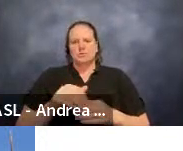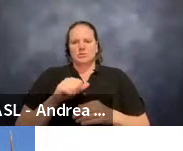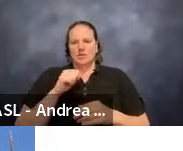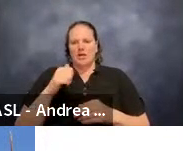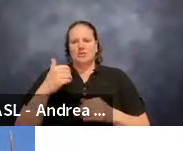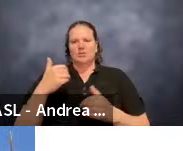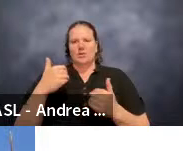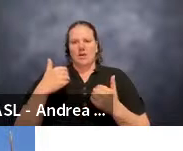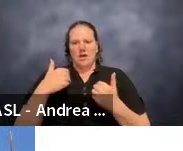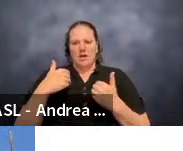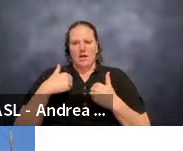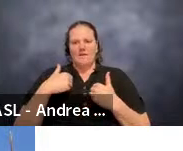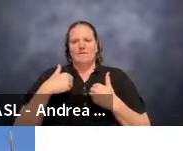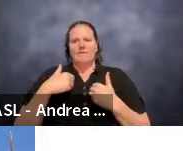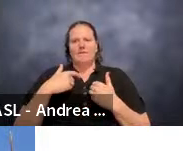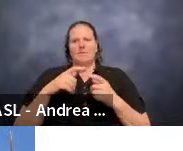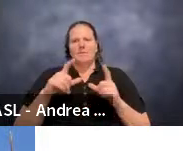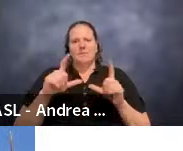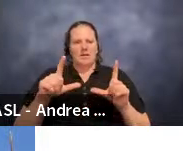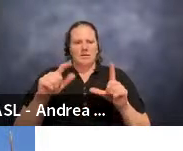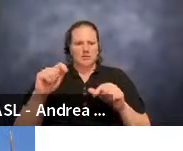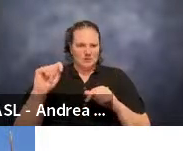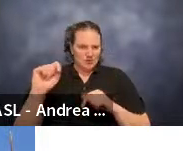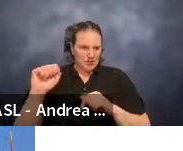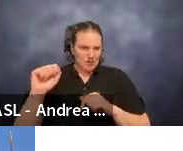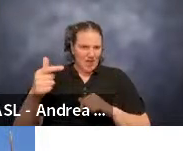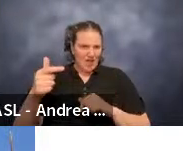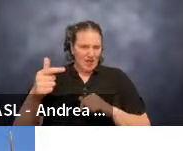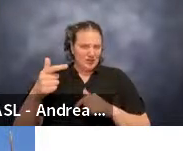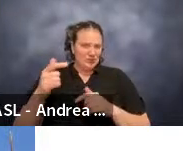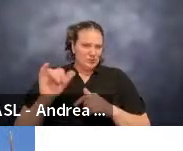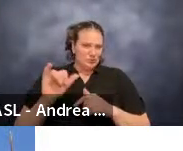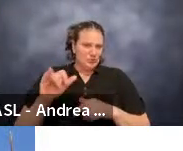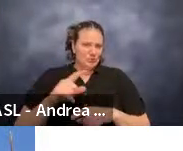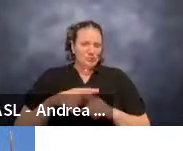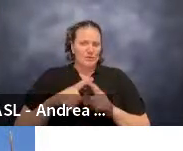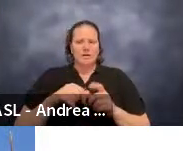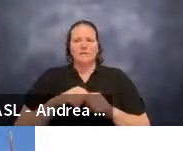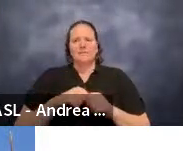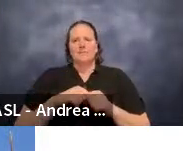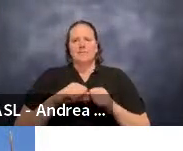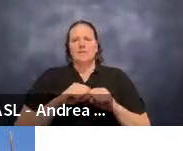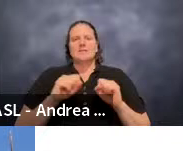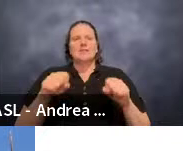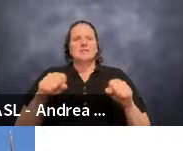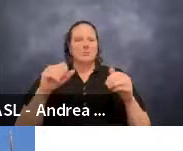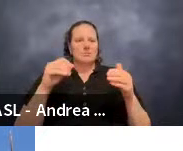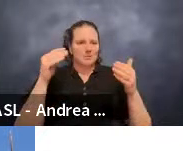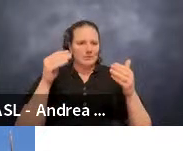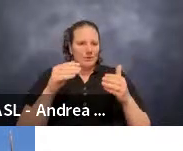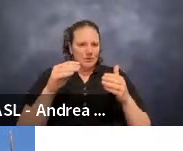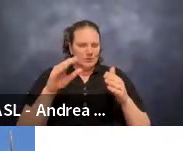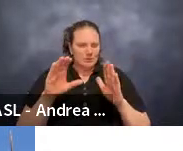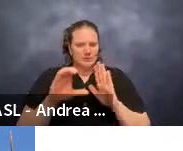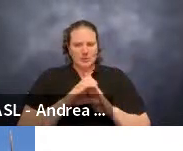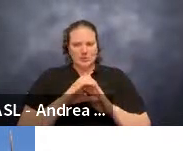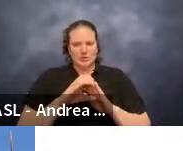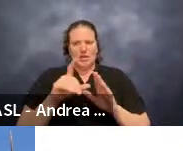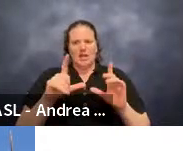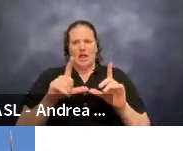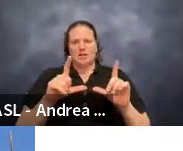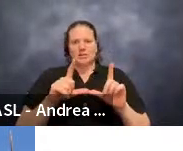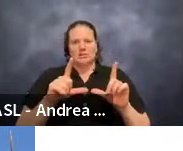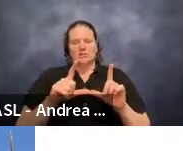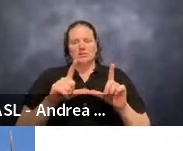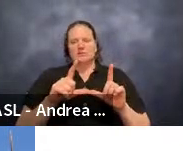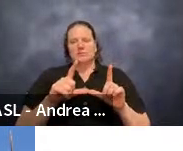pay-by-plate or a tag, that's true too. But the system photographs the license plate, collects the vehicle information,